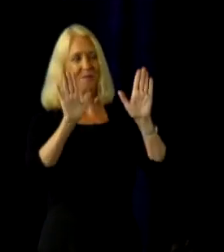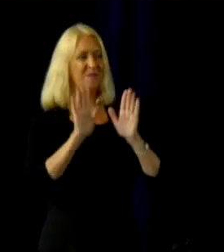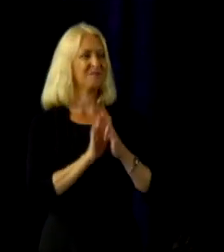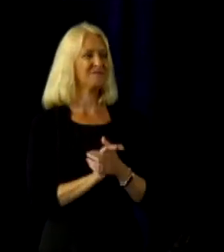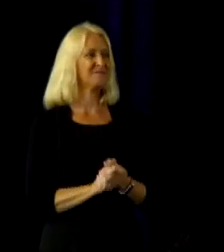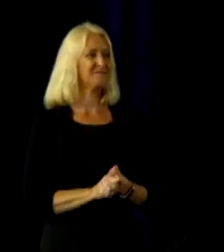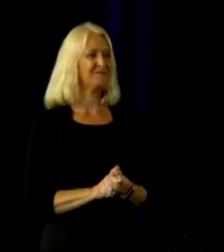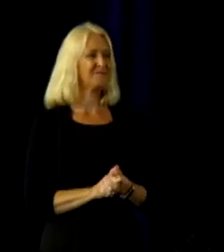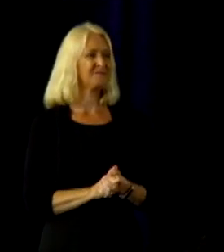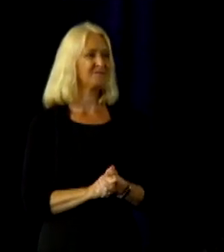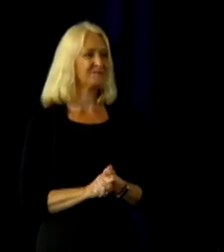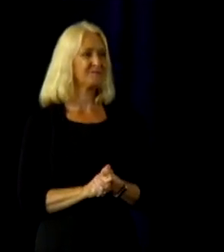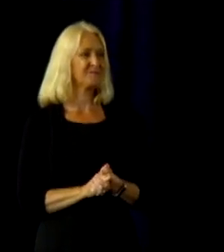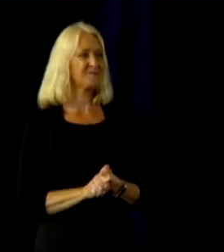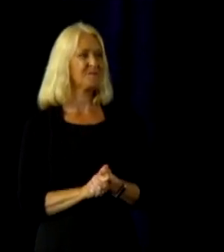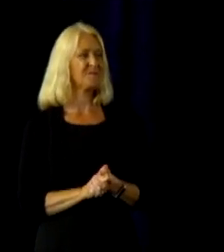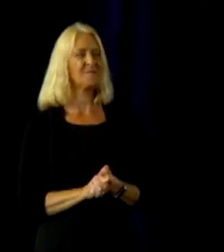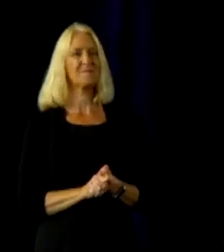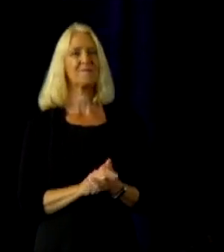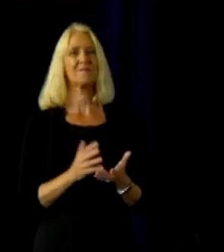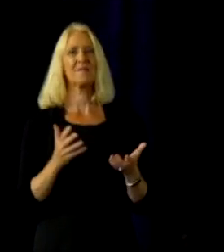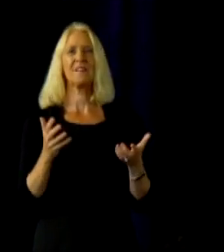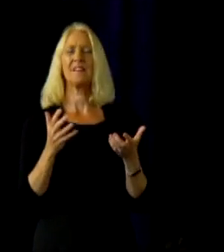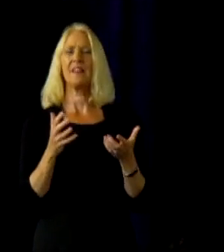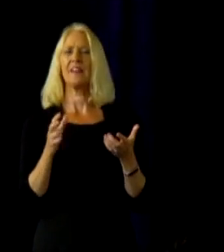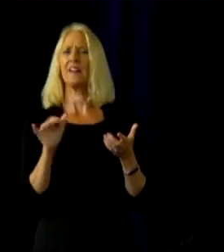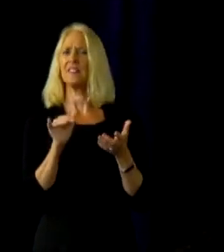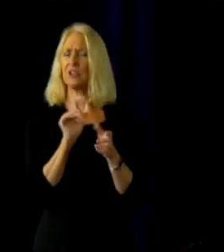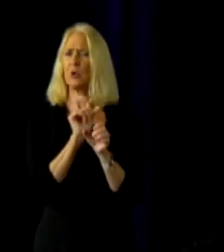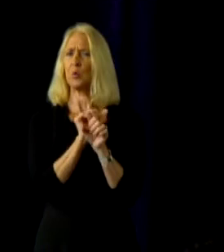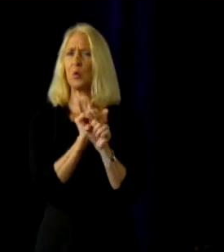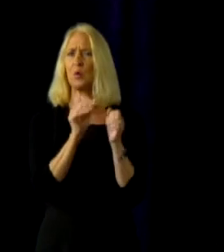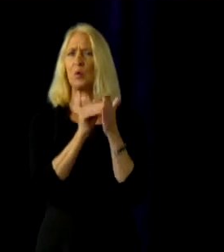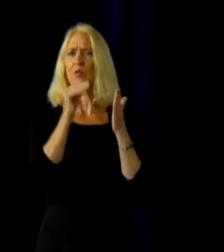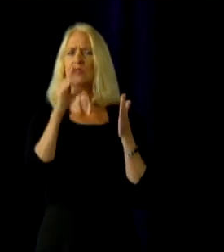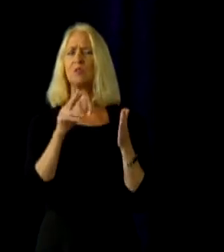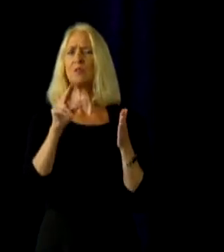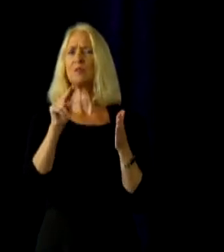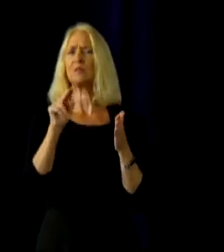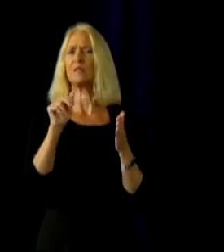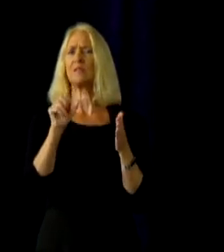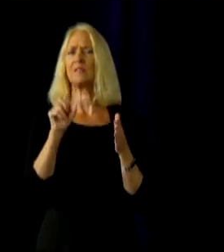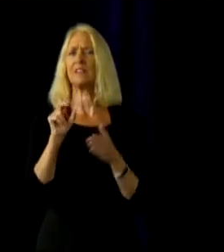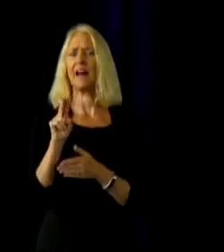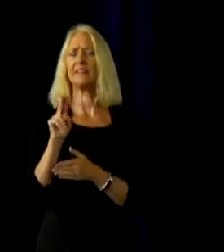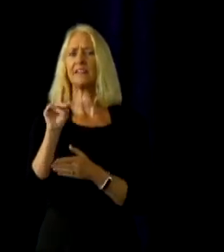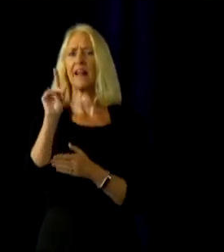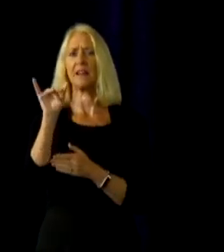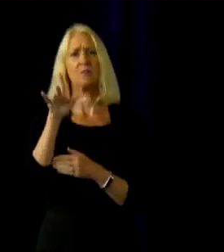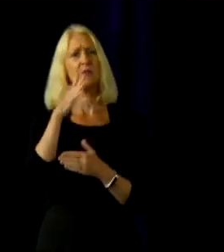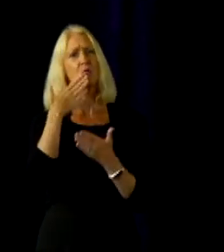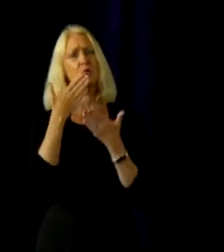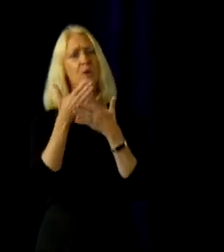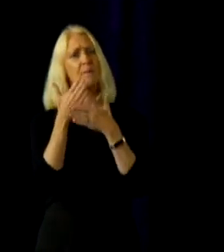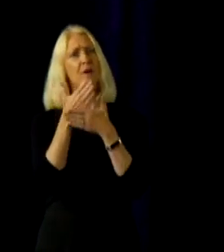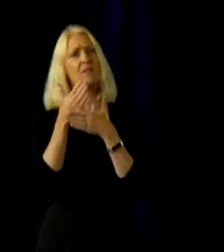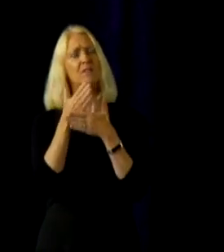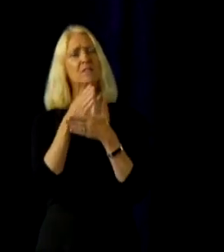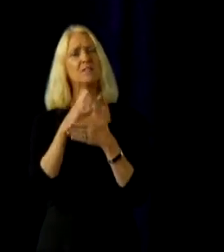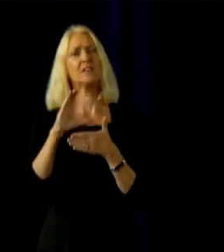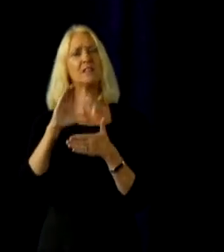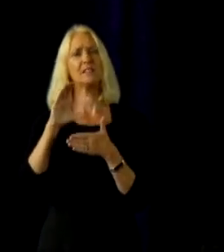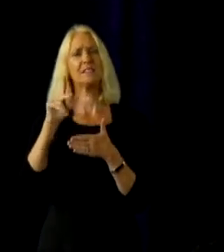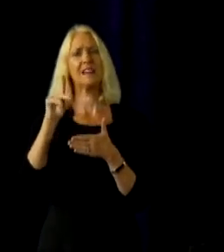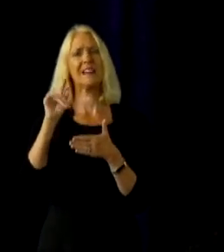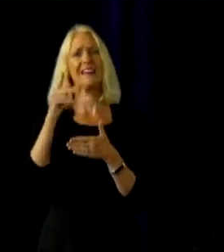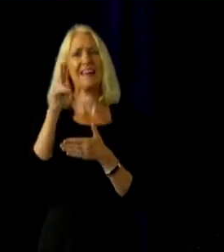And Kathy, for the work you do for the students at Nassau County, you know, we've really got a great opportunity. We have a great partnership with Kathy. Looking forward to